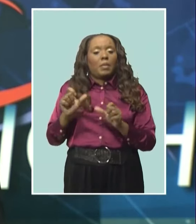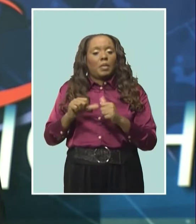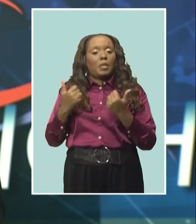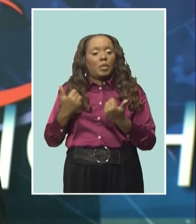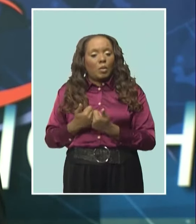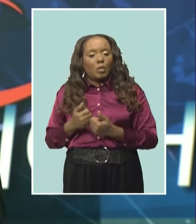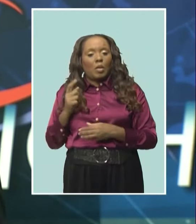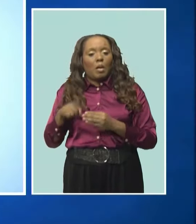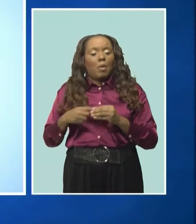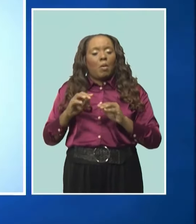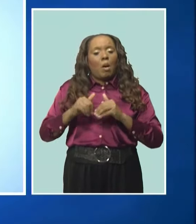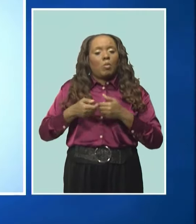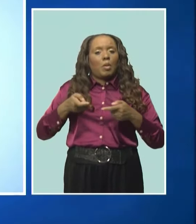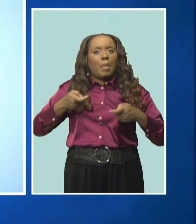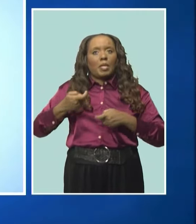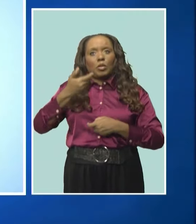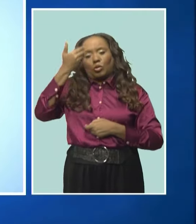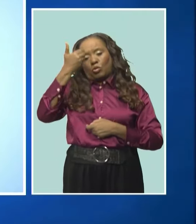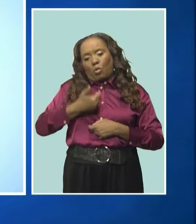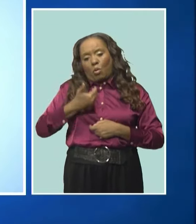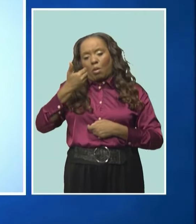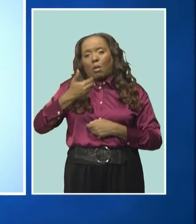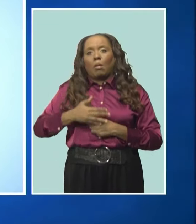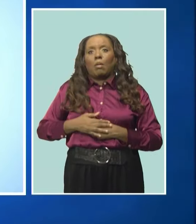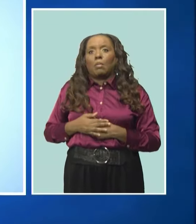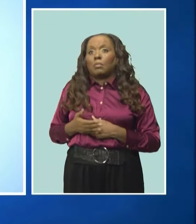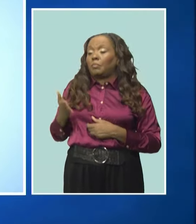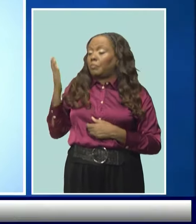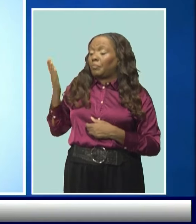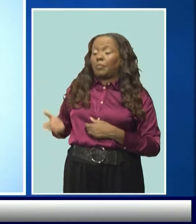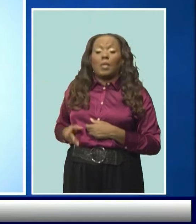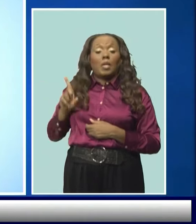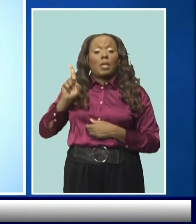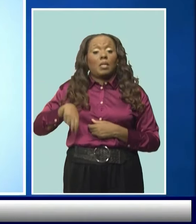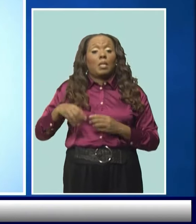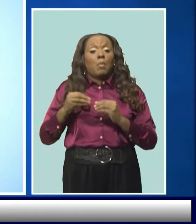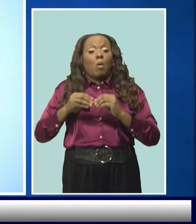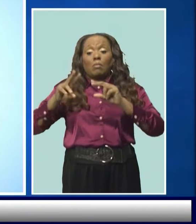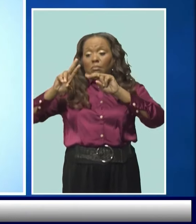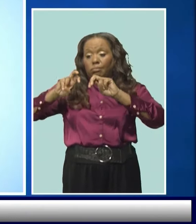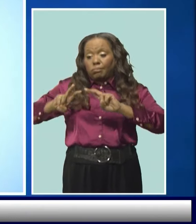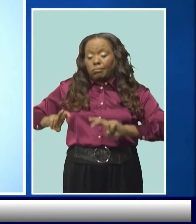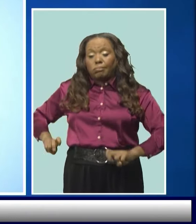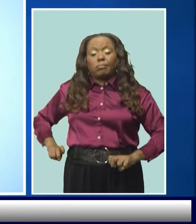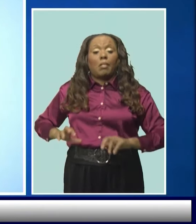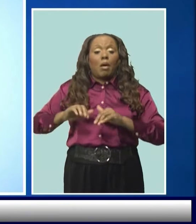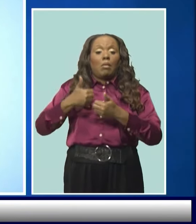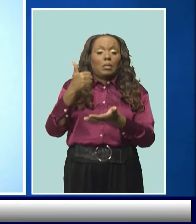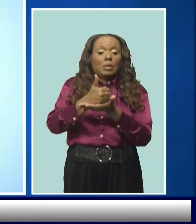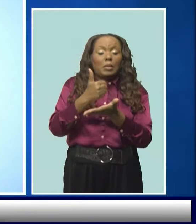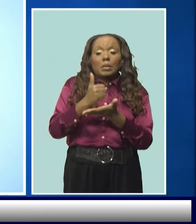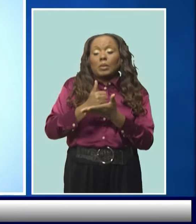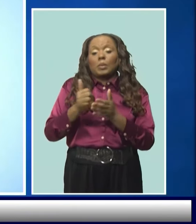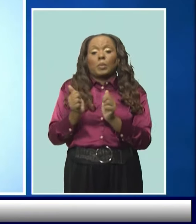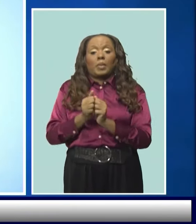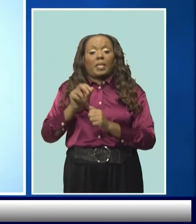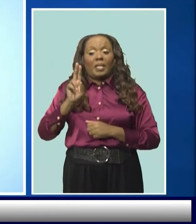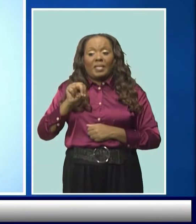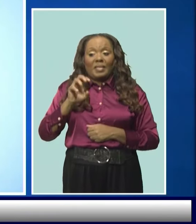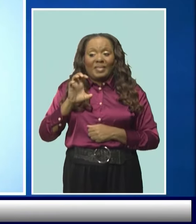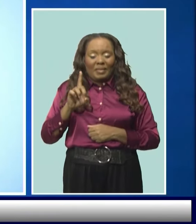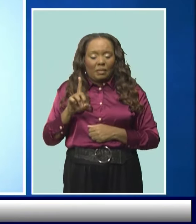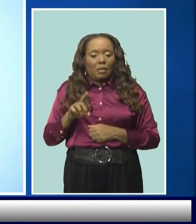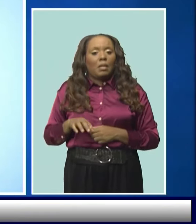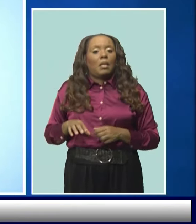Strokes. This means increasing access to screening, diagnosis, and treatment for the NCDs. It also